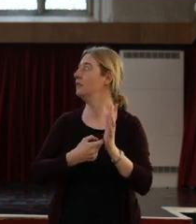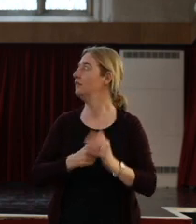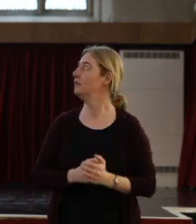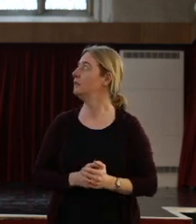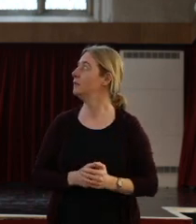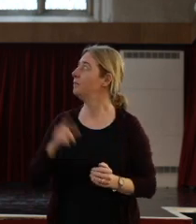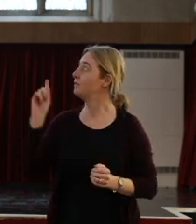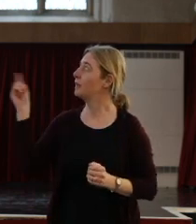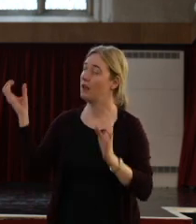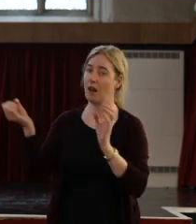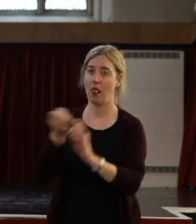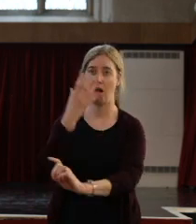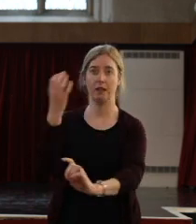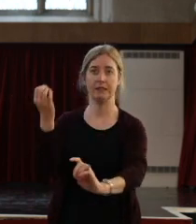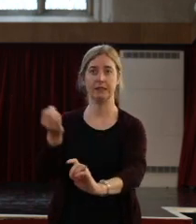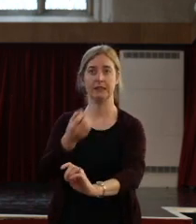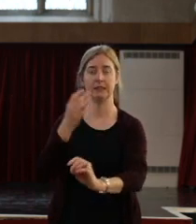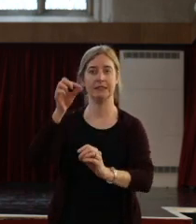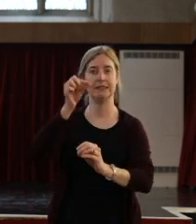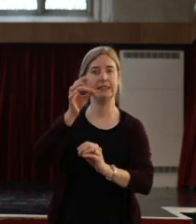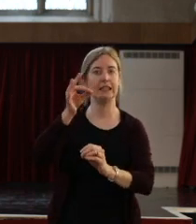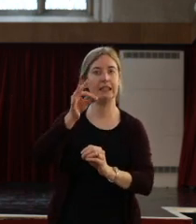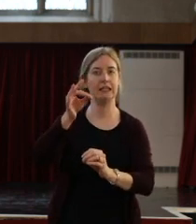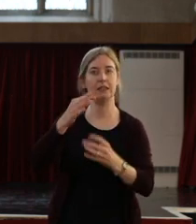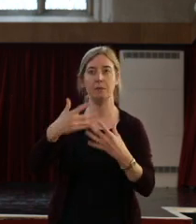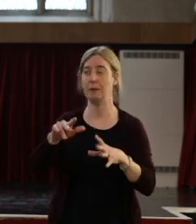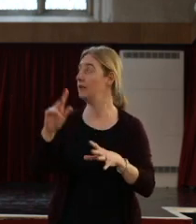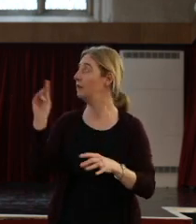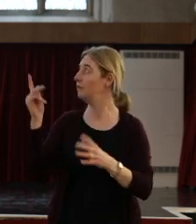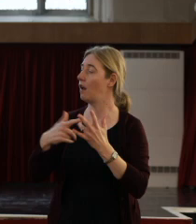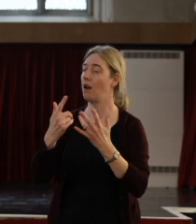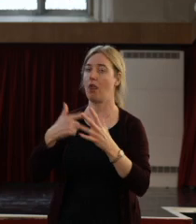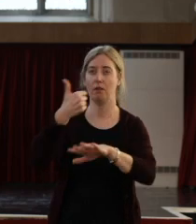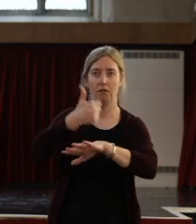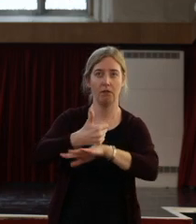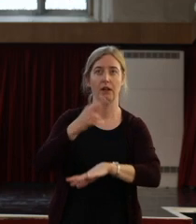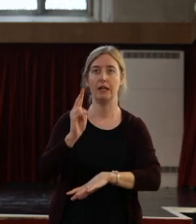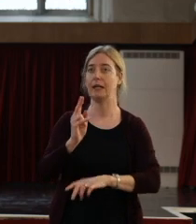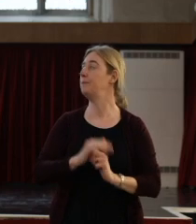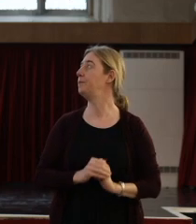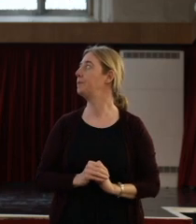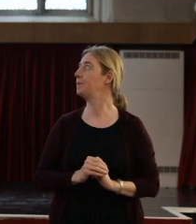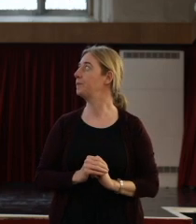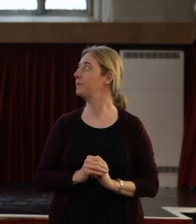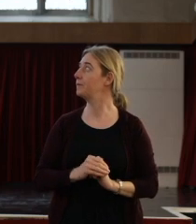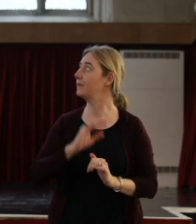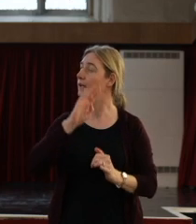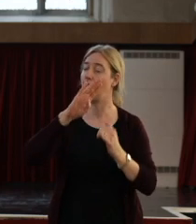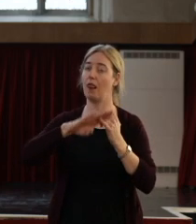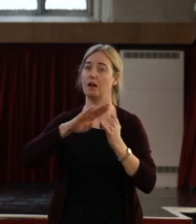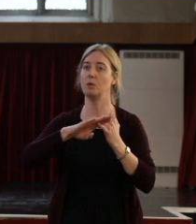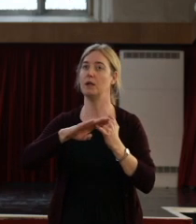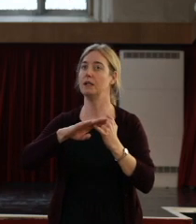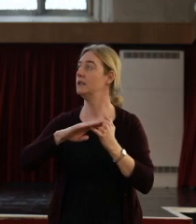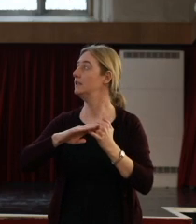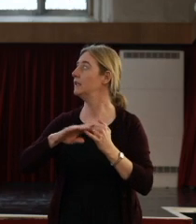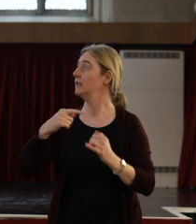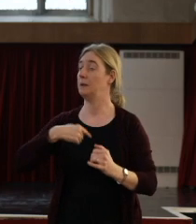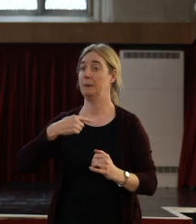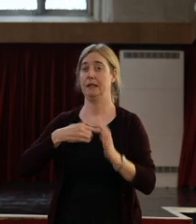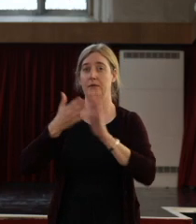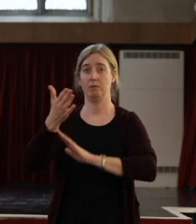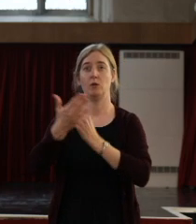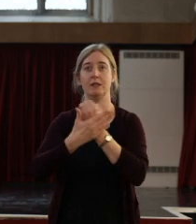Light Seed last time and doing another installation for this one as well. And finally, this will be me on